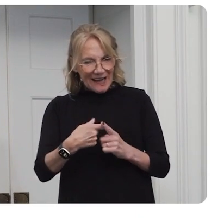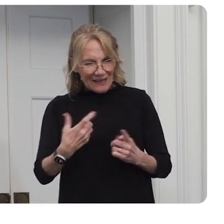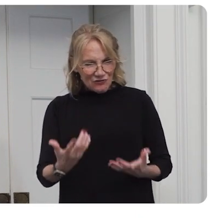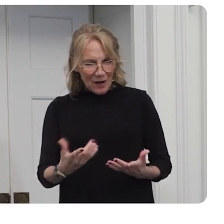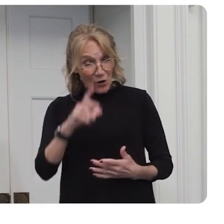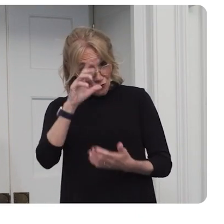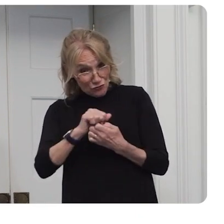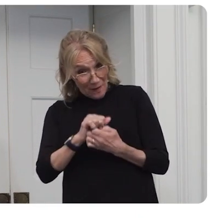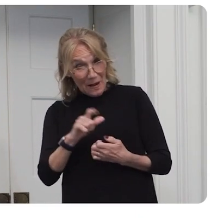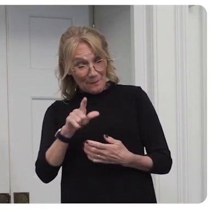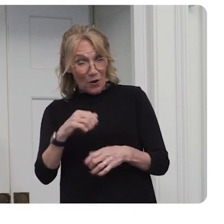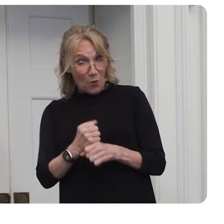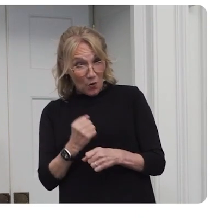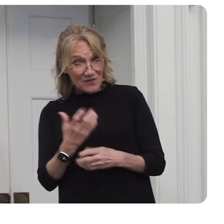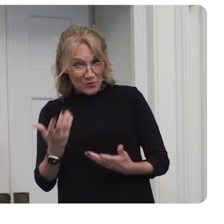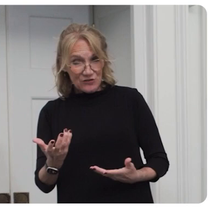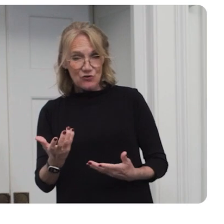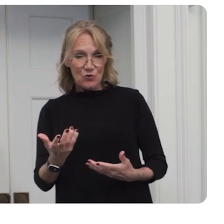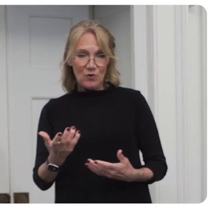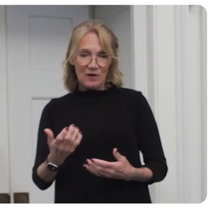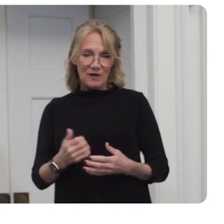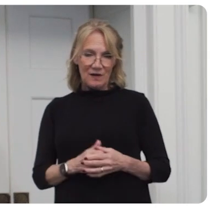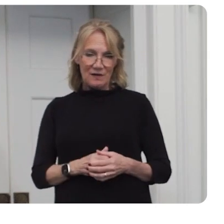do you remember what we did with a we